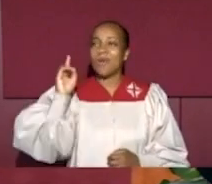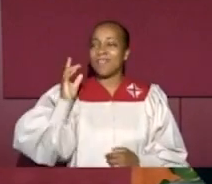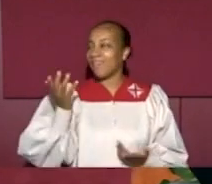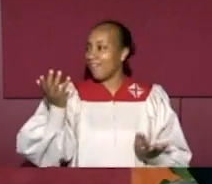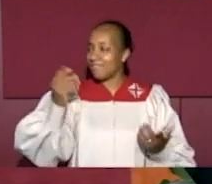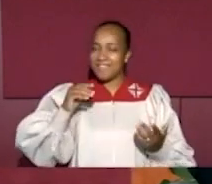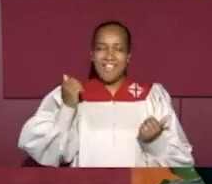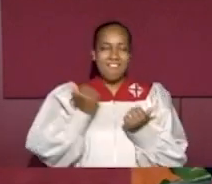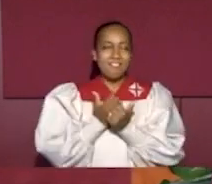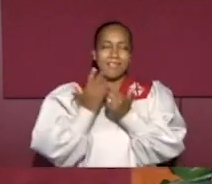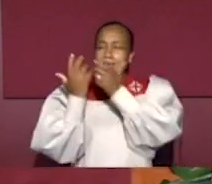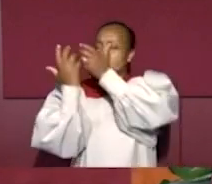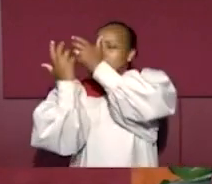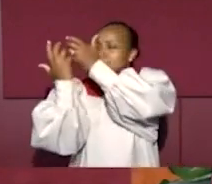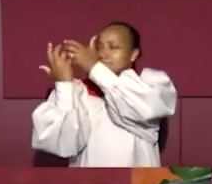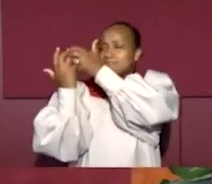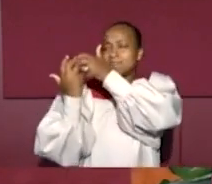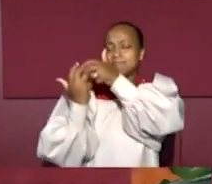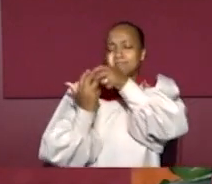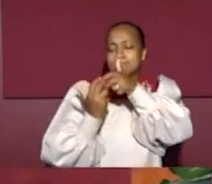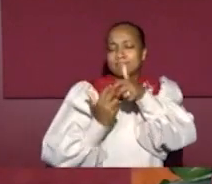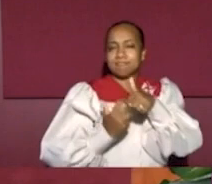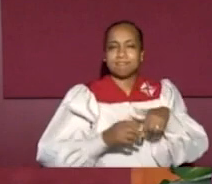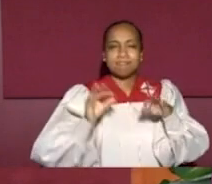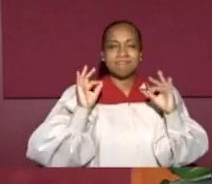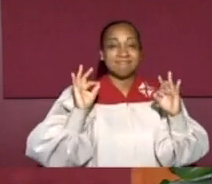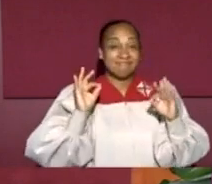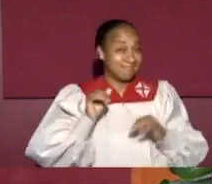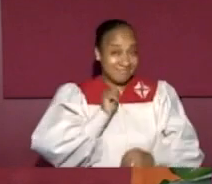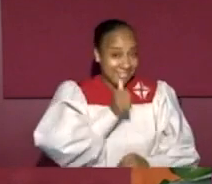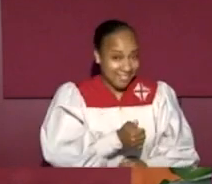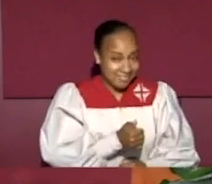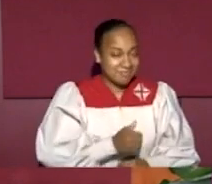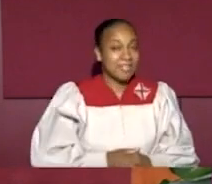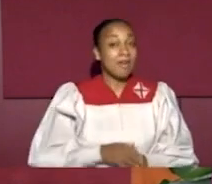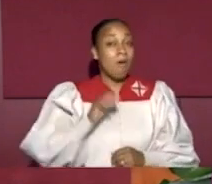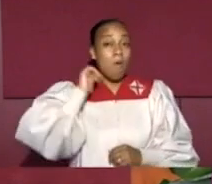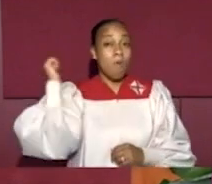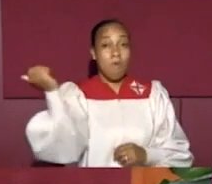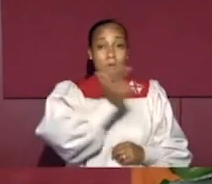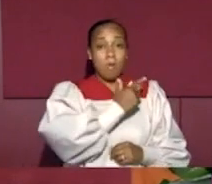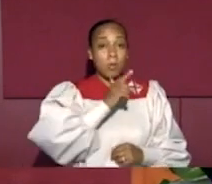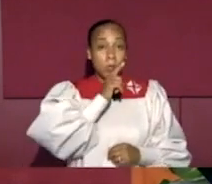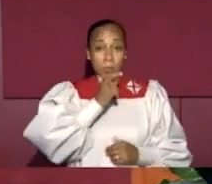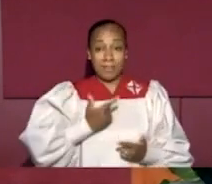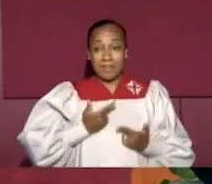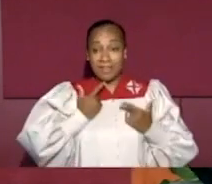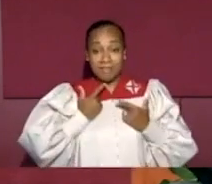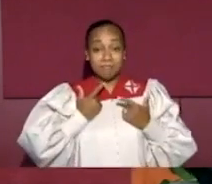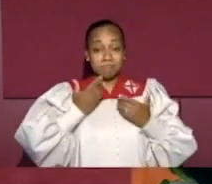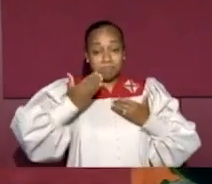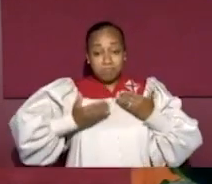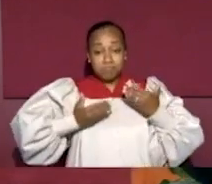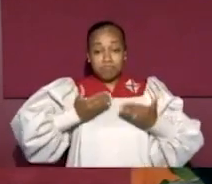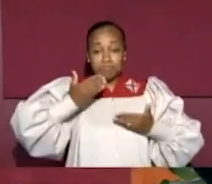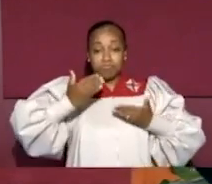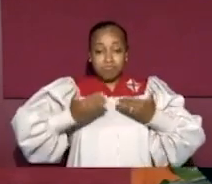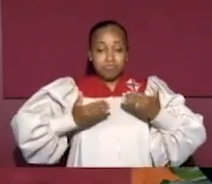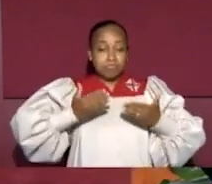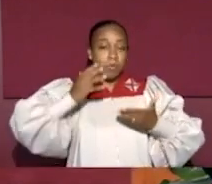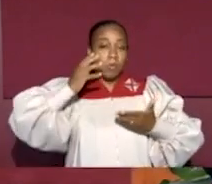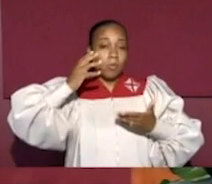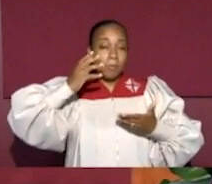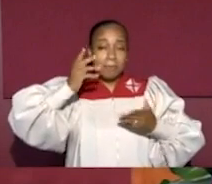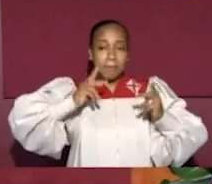Nobody has had everything go exactly the way they desire. And all of us, if we live long enough, will have people say things or